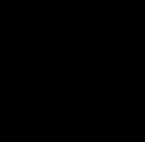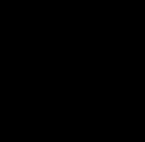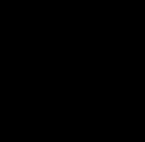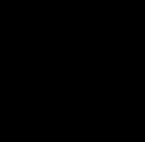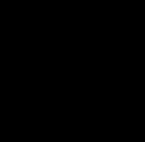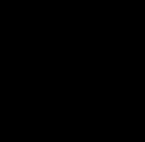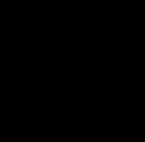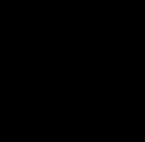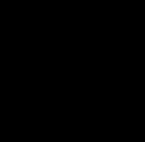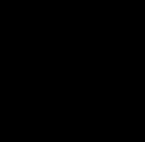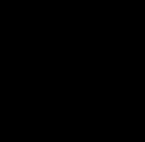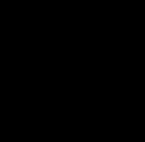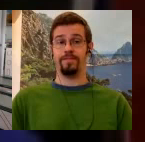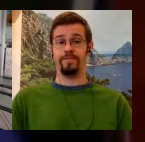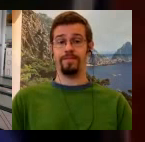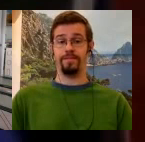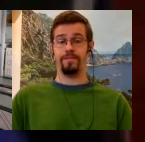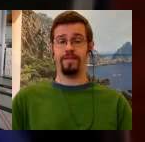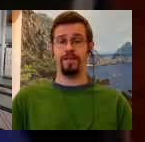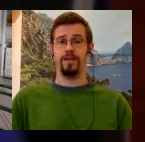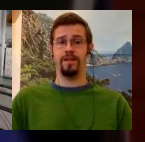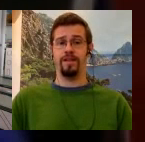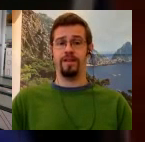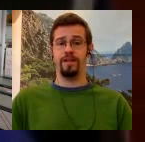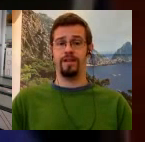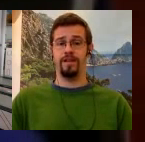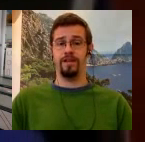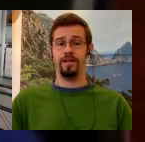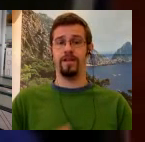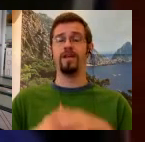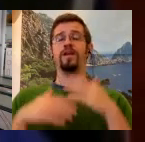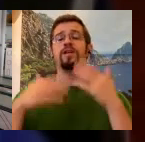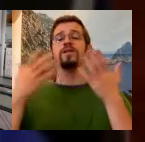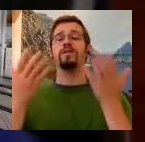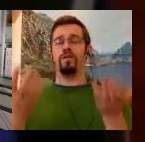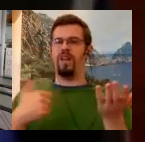Where this standard came from, I just wanted to talk about my background really quick.